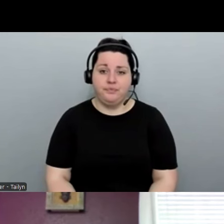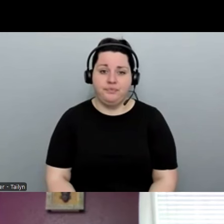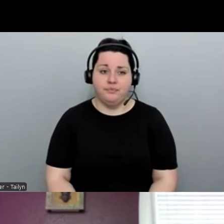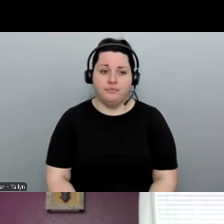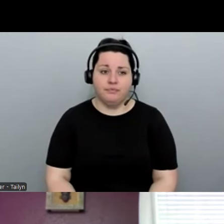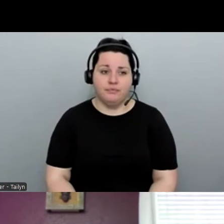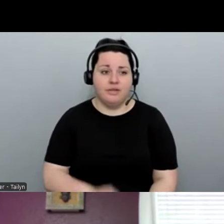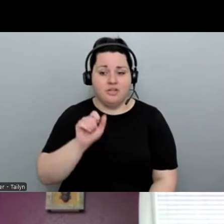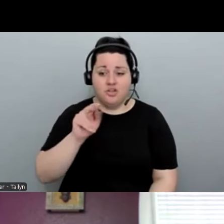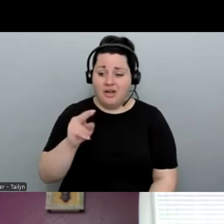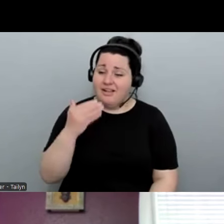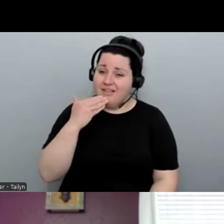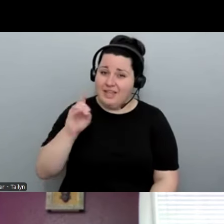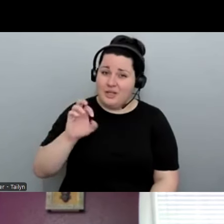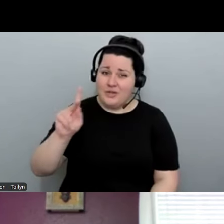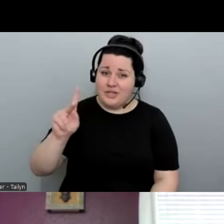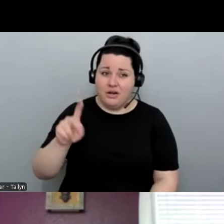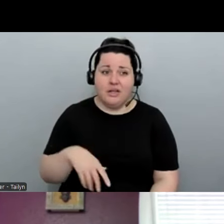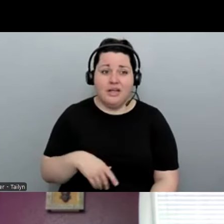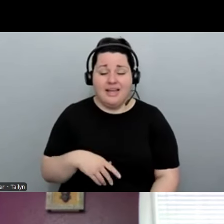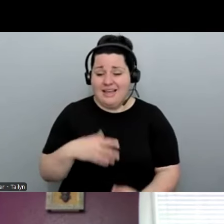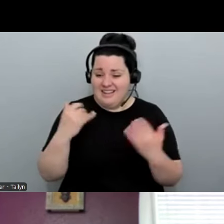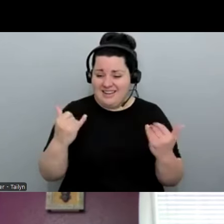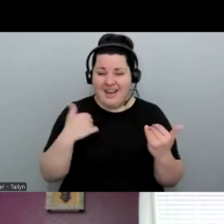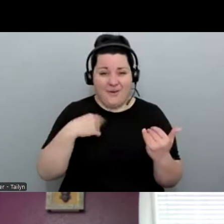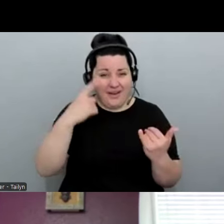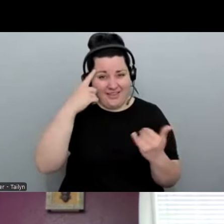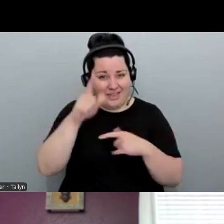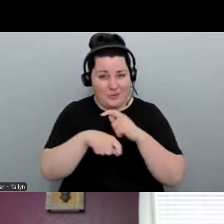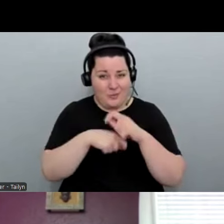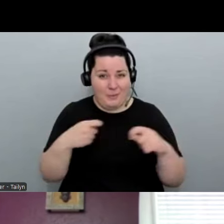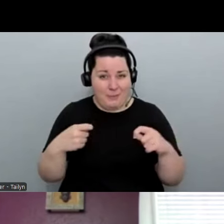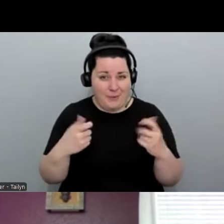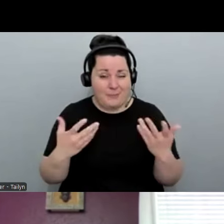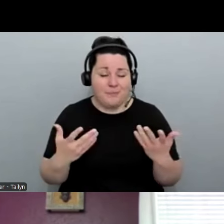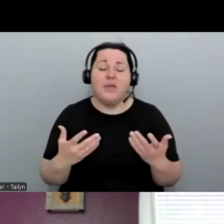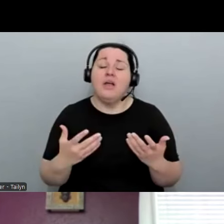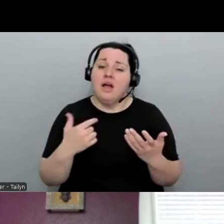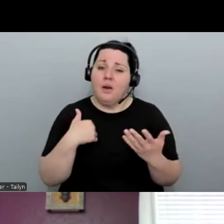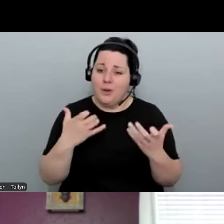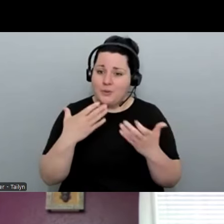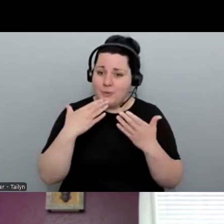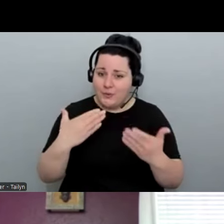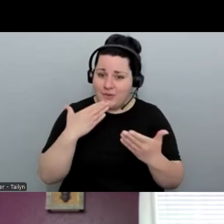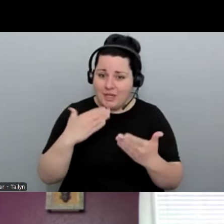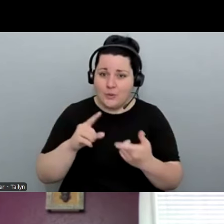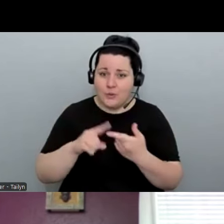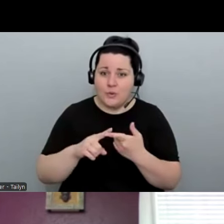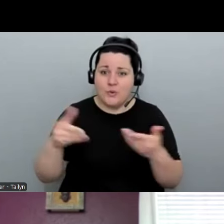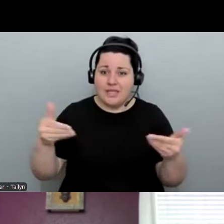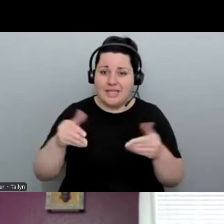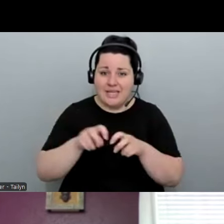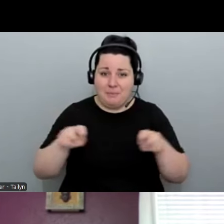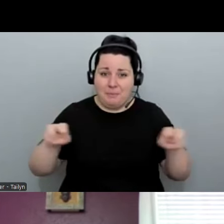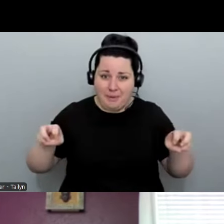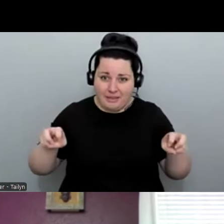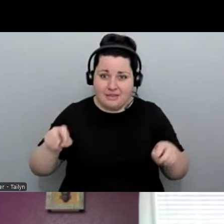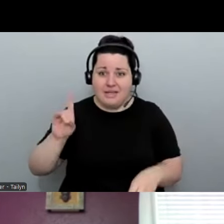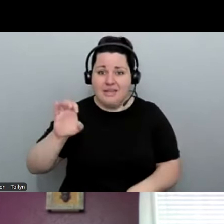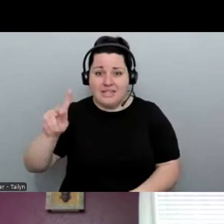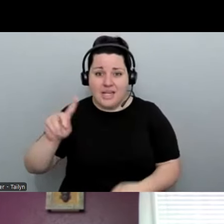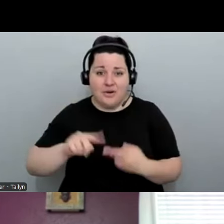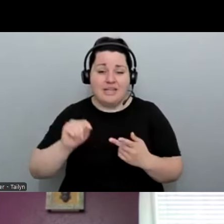Thank you, Derek. And with that, I think it's time for us to wrap up today's webinar. I want to give a huge thank you to our guest panelists, to Derek and